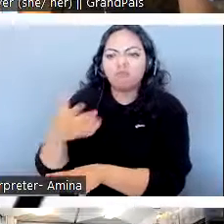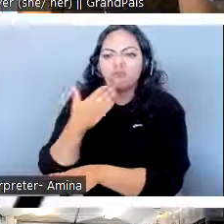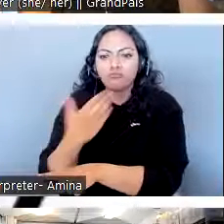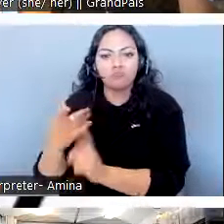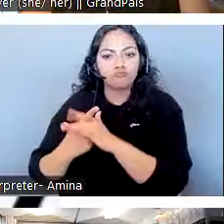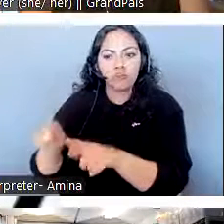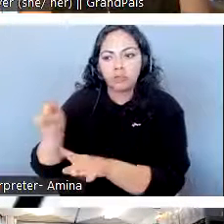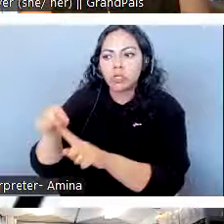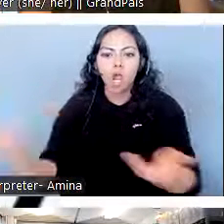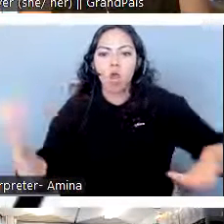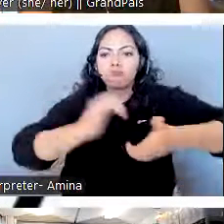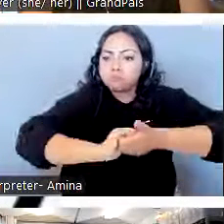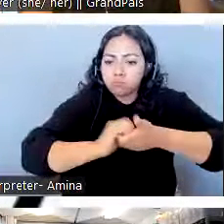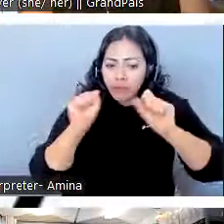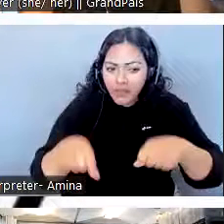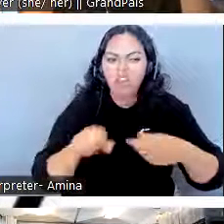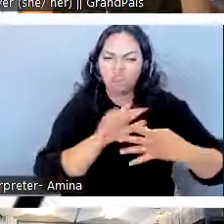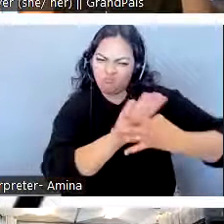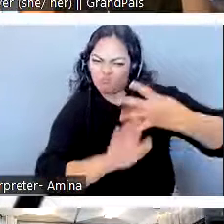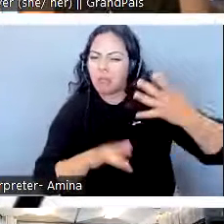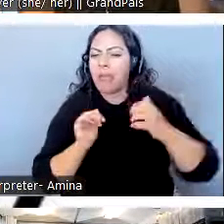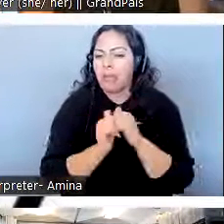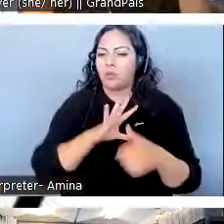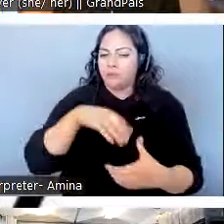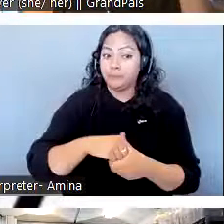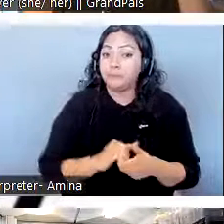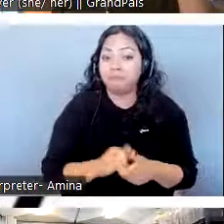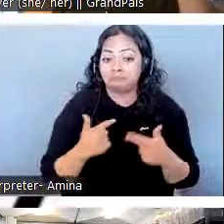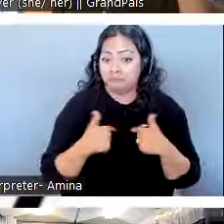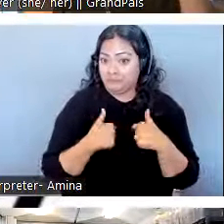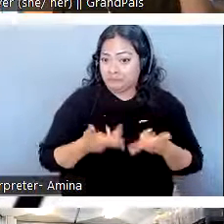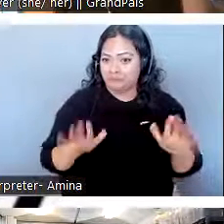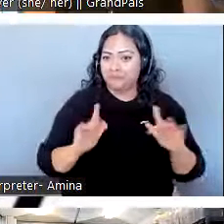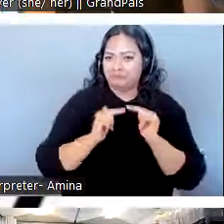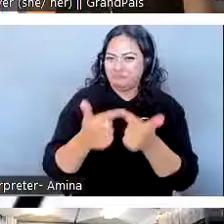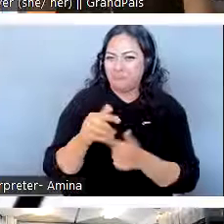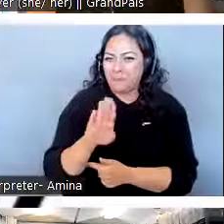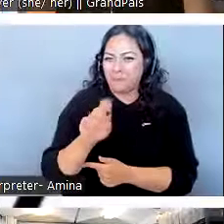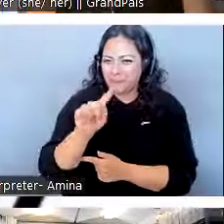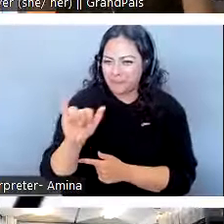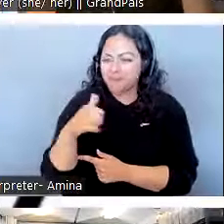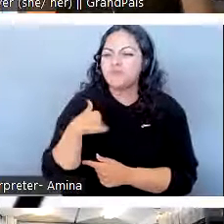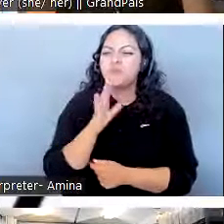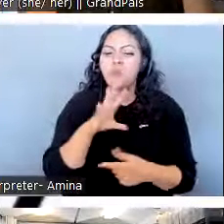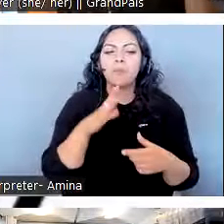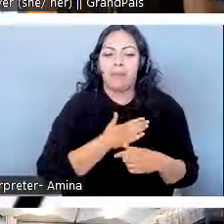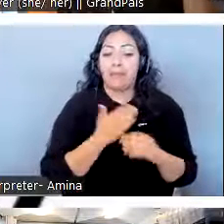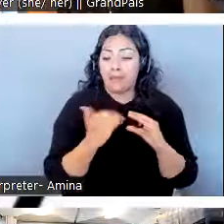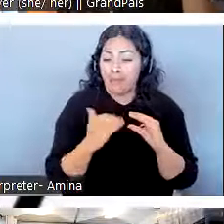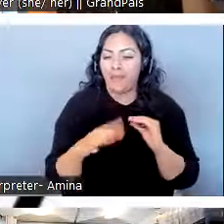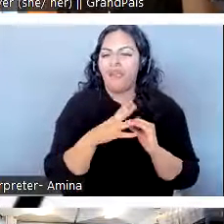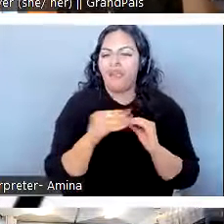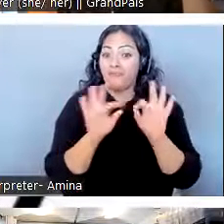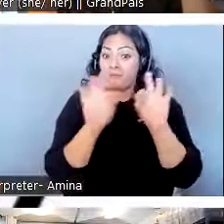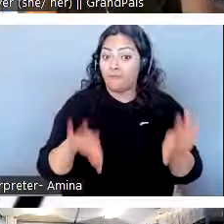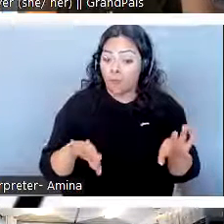That is all from me. So I will turn it back to Betty, and I'll include a link of my email in the form in case you want to